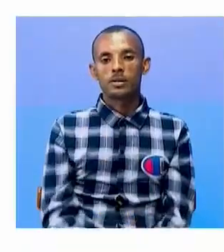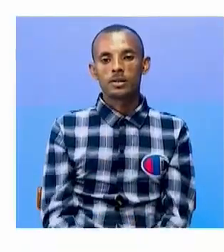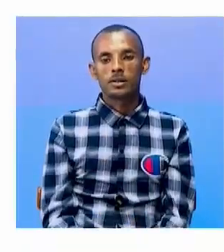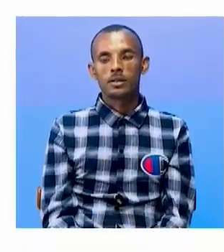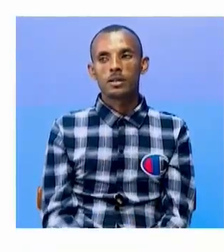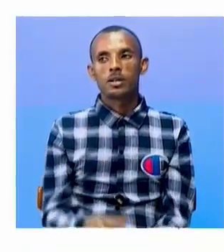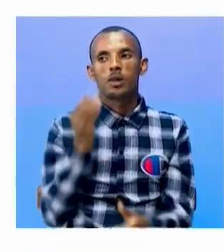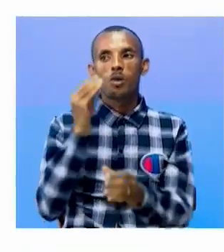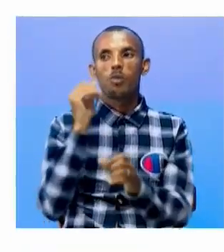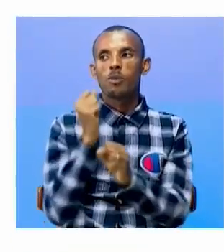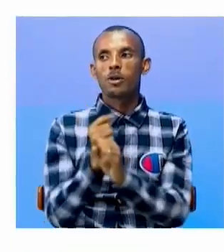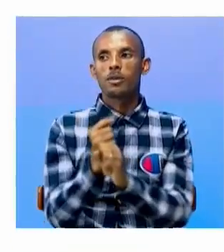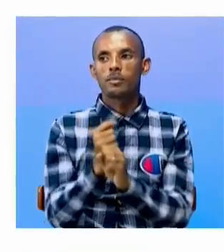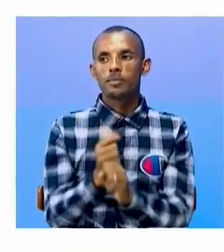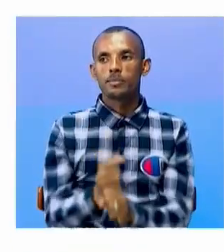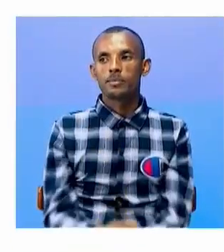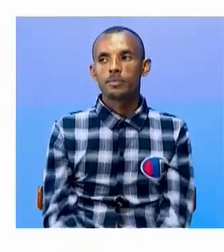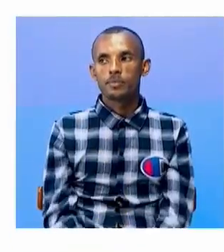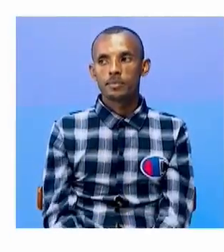Exercise.